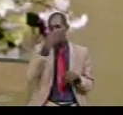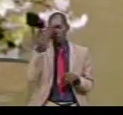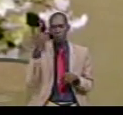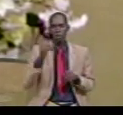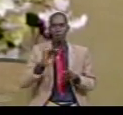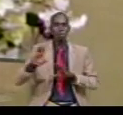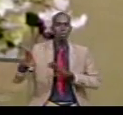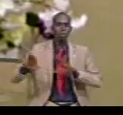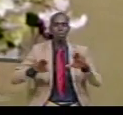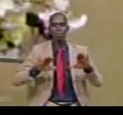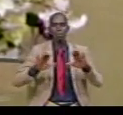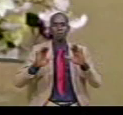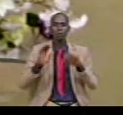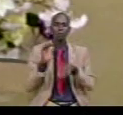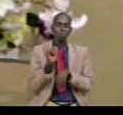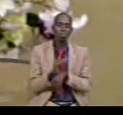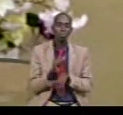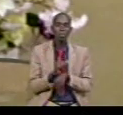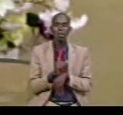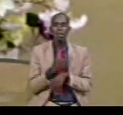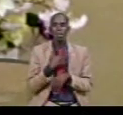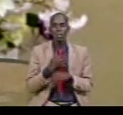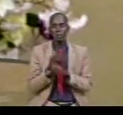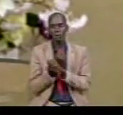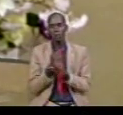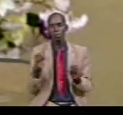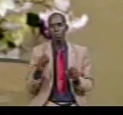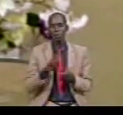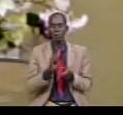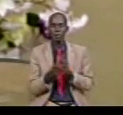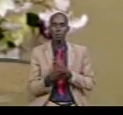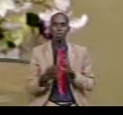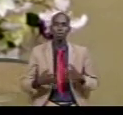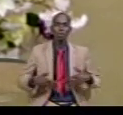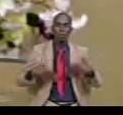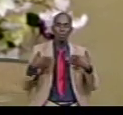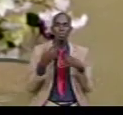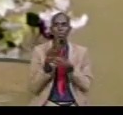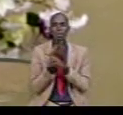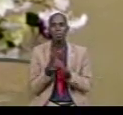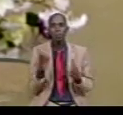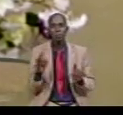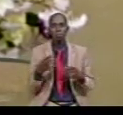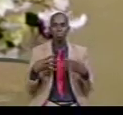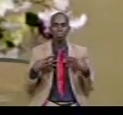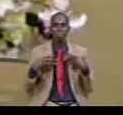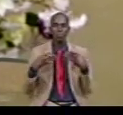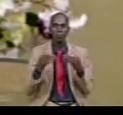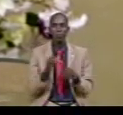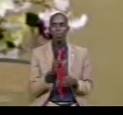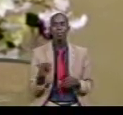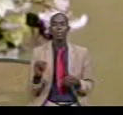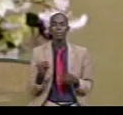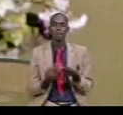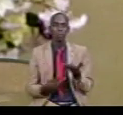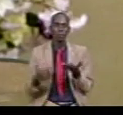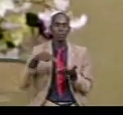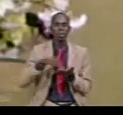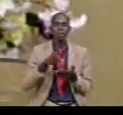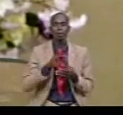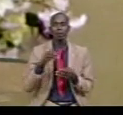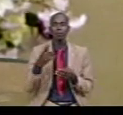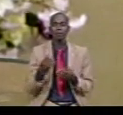salvation and transformation of lives, deliverances and healing, raising